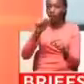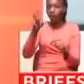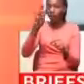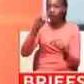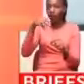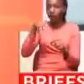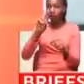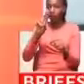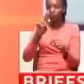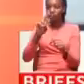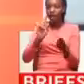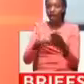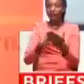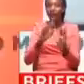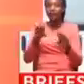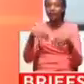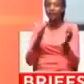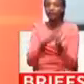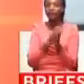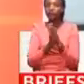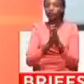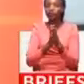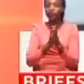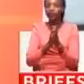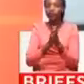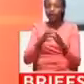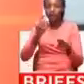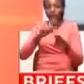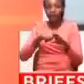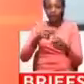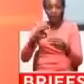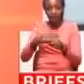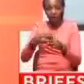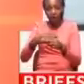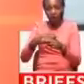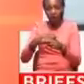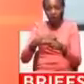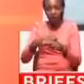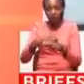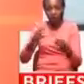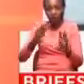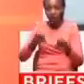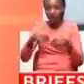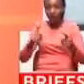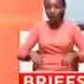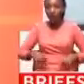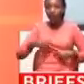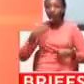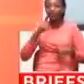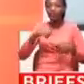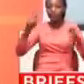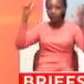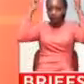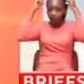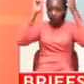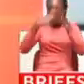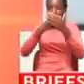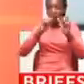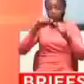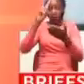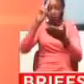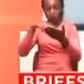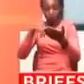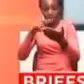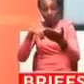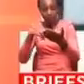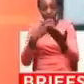and he's been sharing his story about the fact that he almost sold his soul to the devil. We'll be sure to sample some of the comments